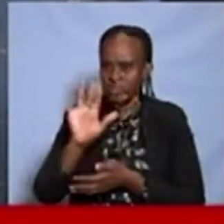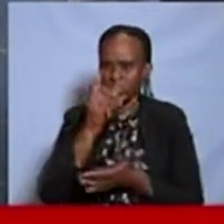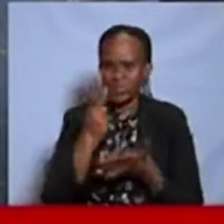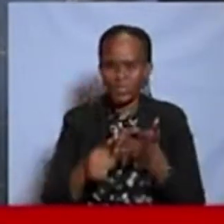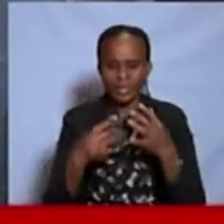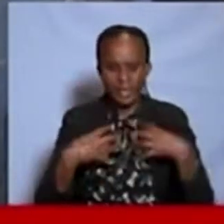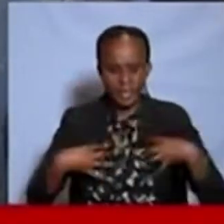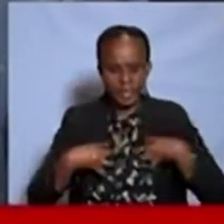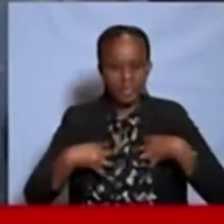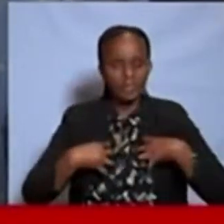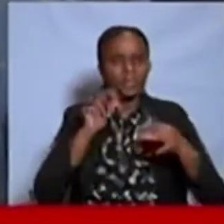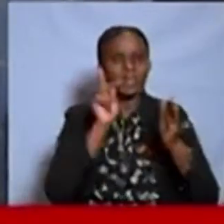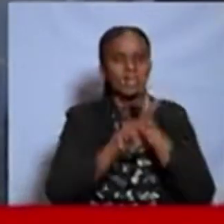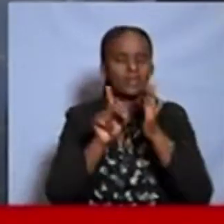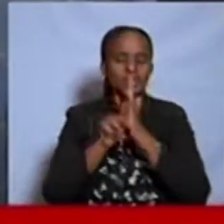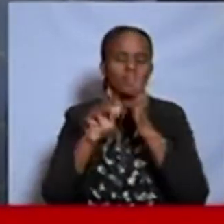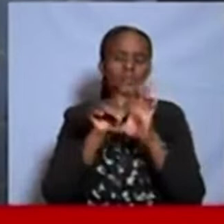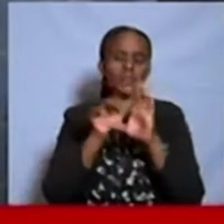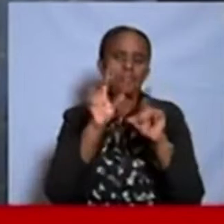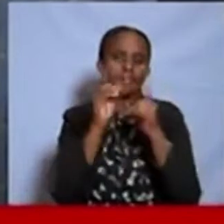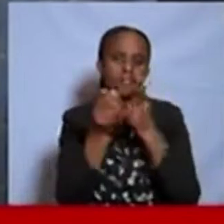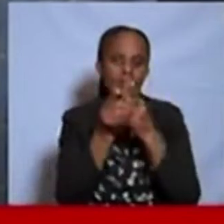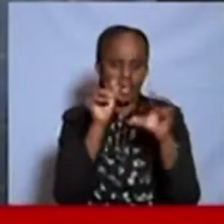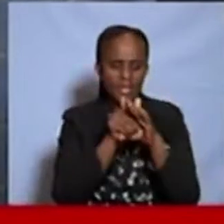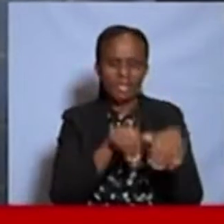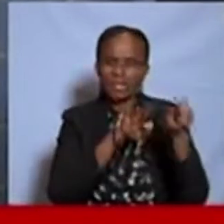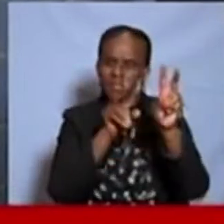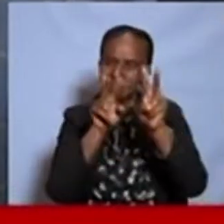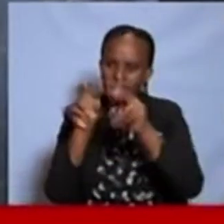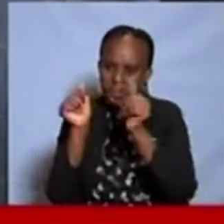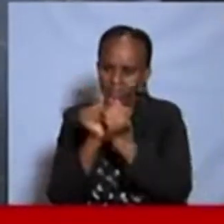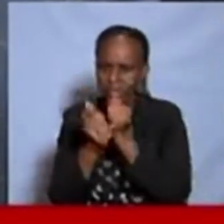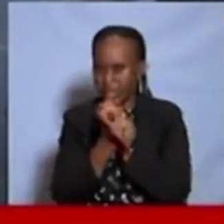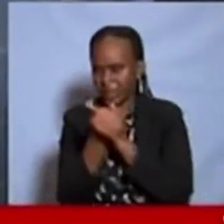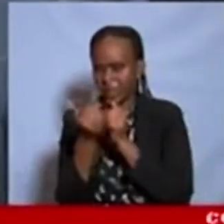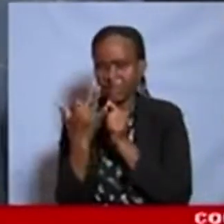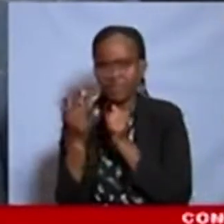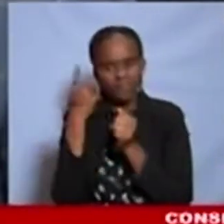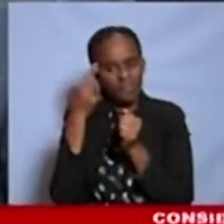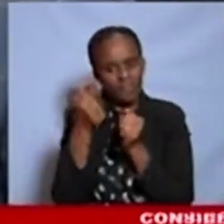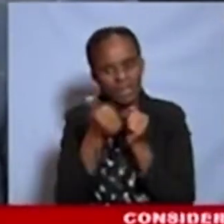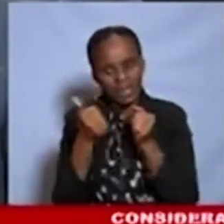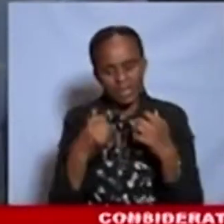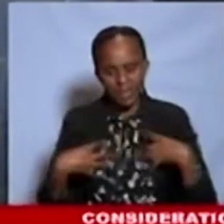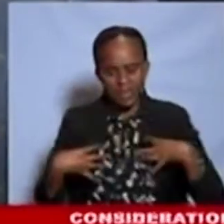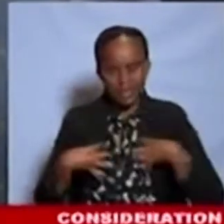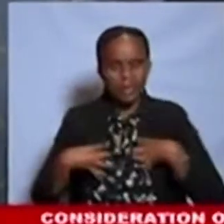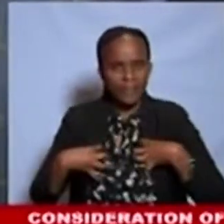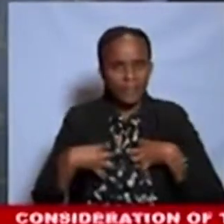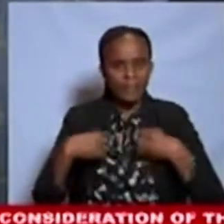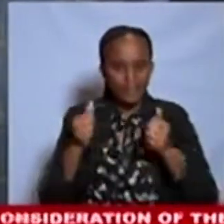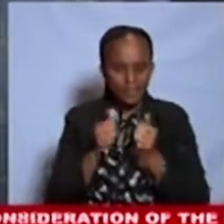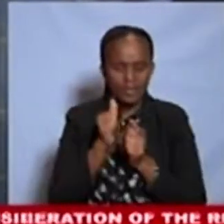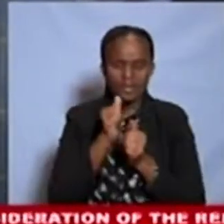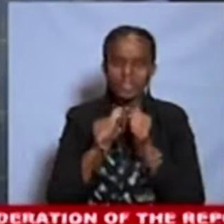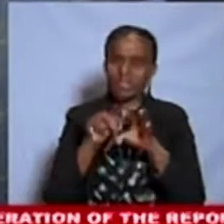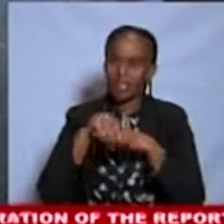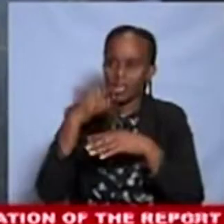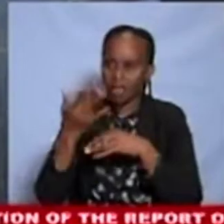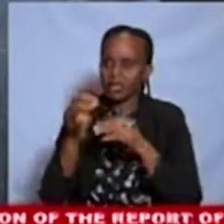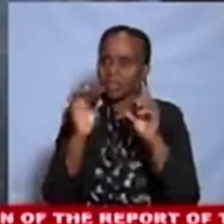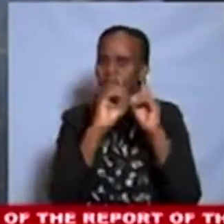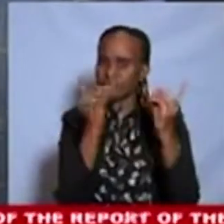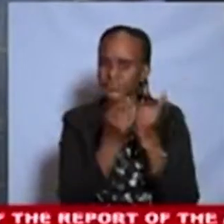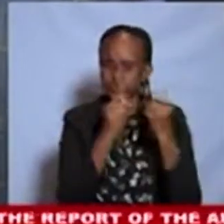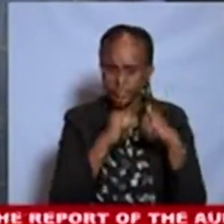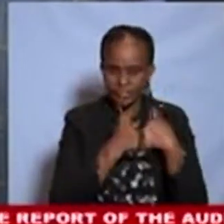an animal is slaughtered in the district, including inspection and carcass fees. Then for the animals that are taken out of the districts,